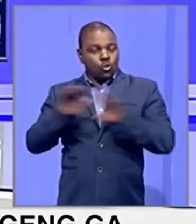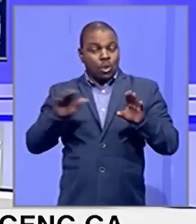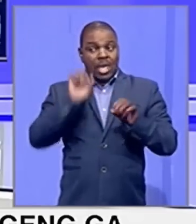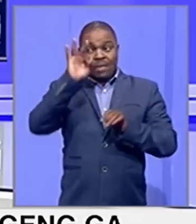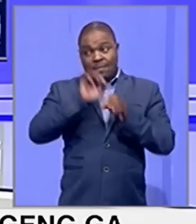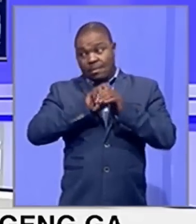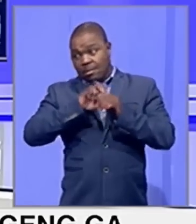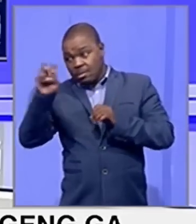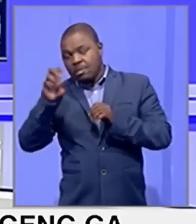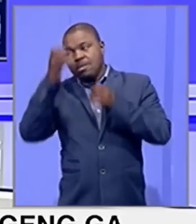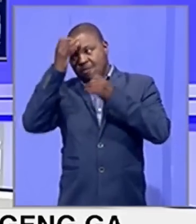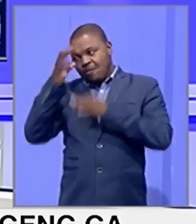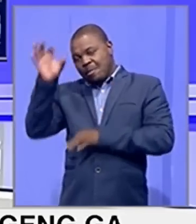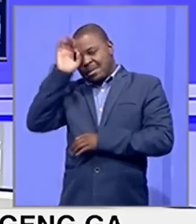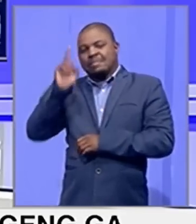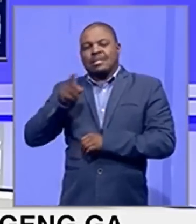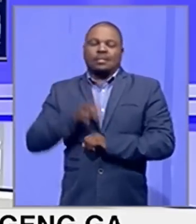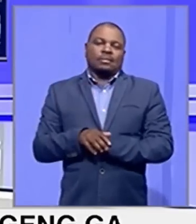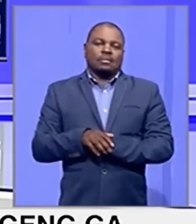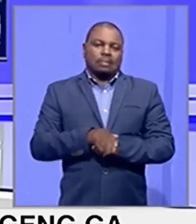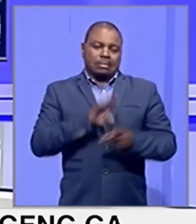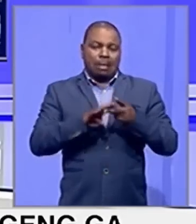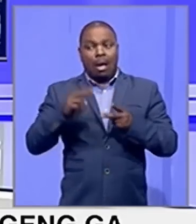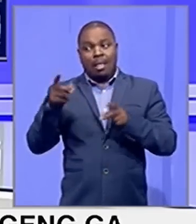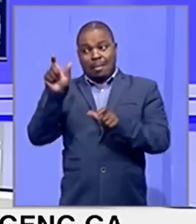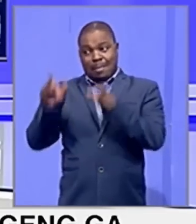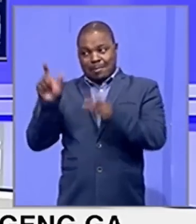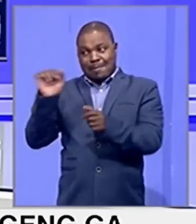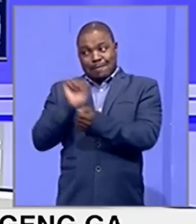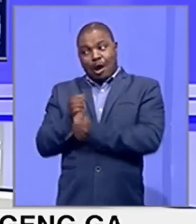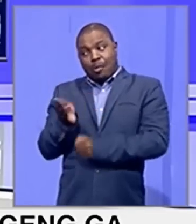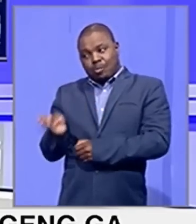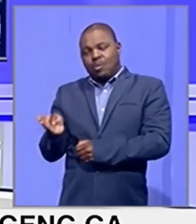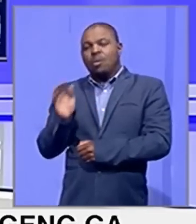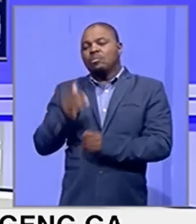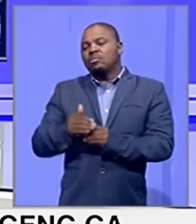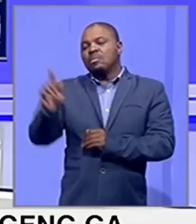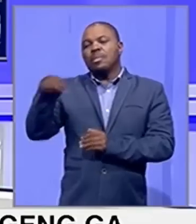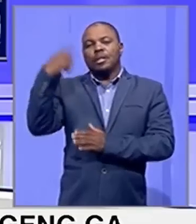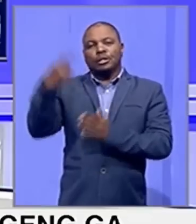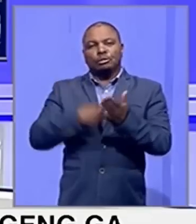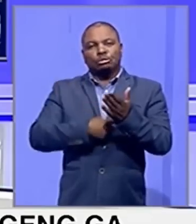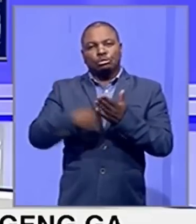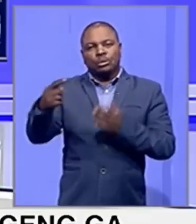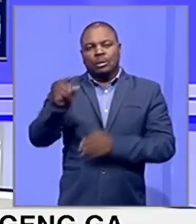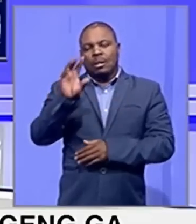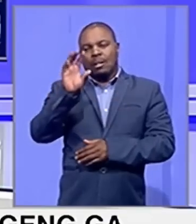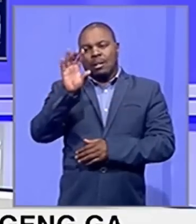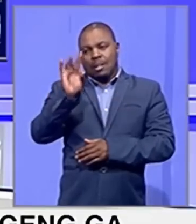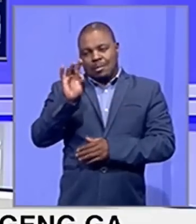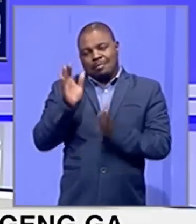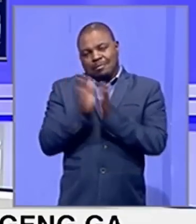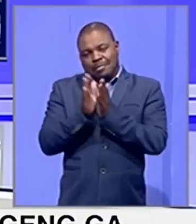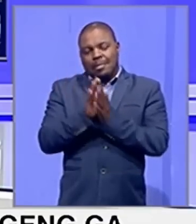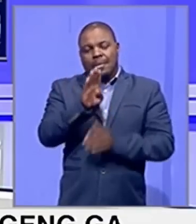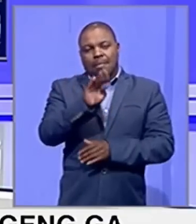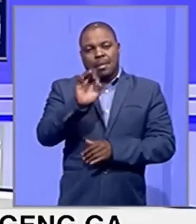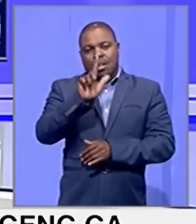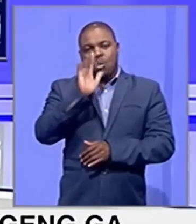wa dinyakišišo. Balatofatšwa mmogo le yena ba tla dira kgopelo ya peili beke e tlago ka Labobedi.